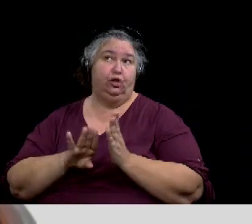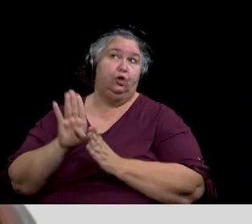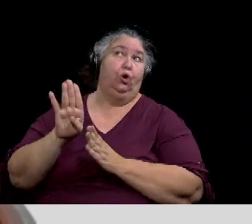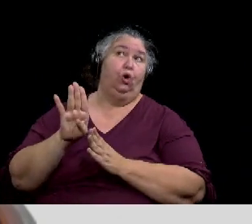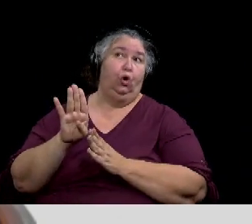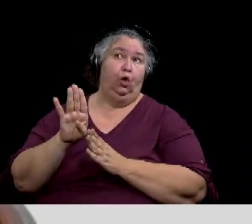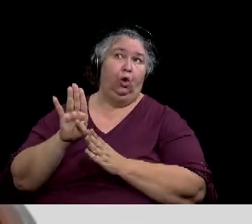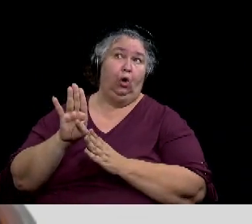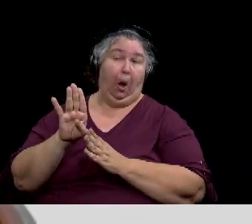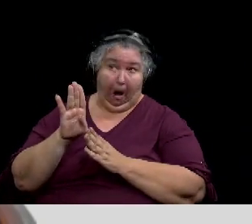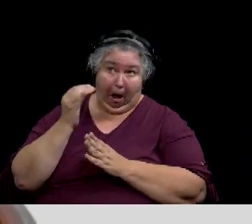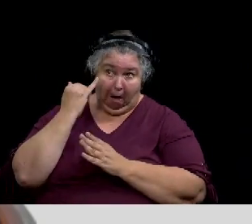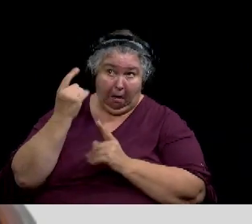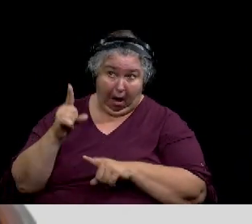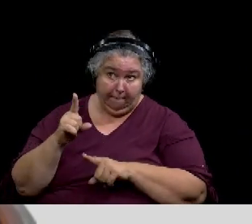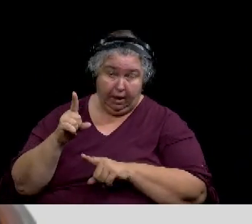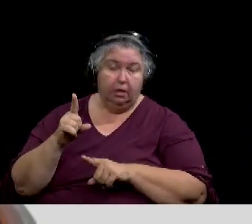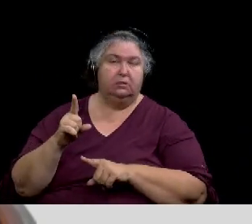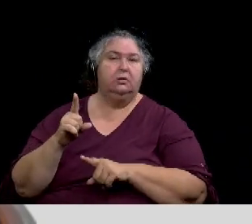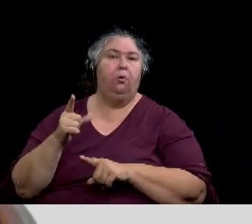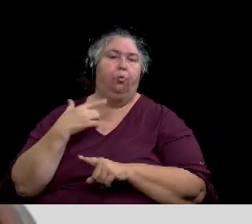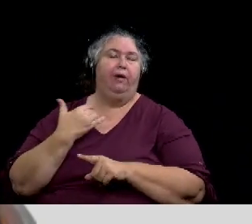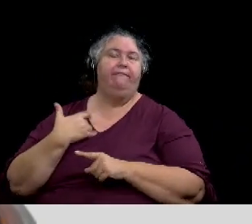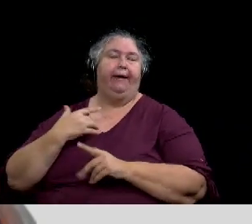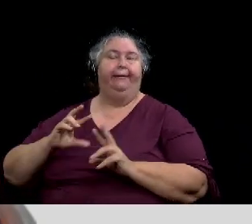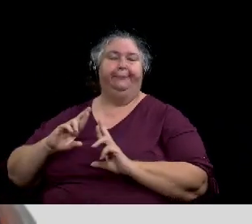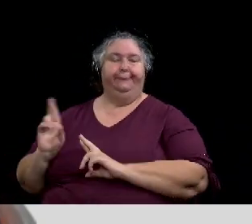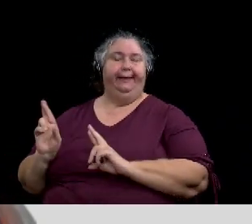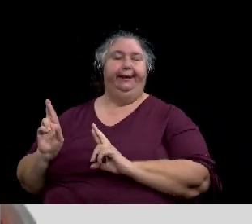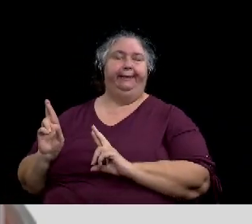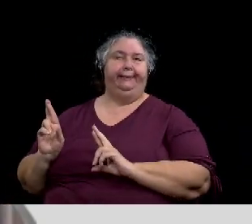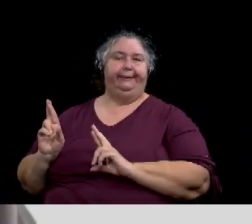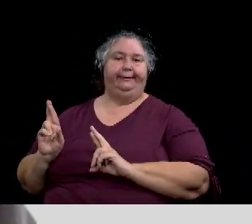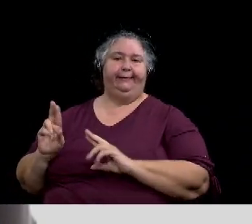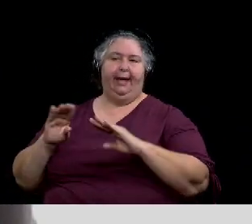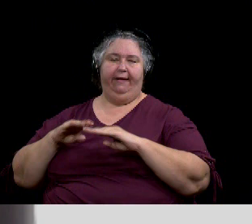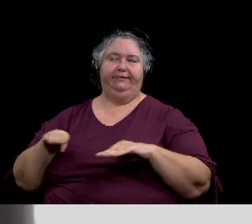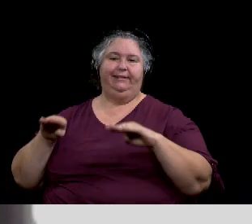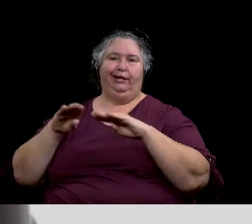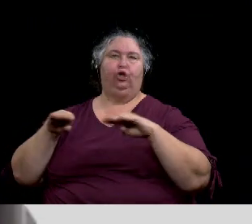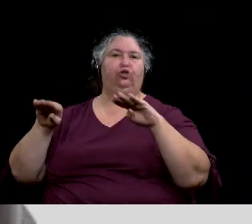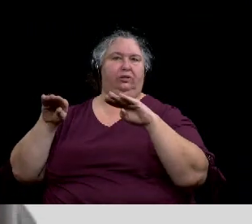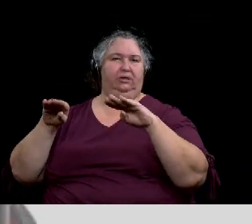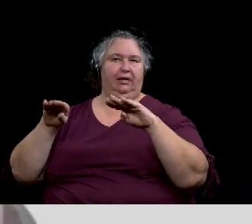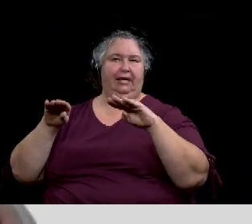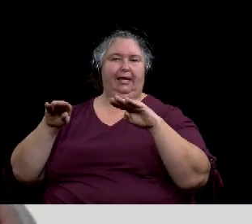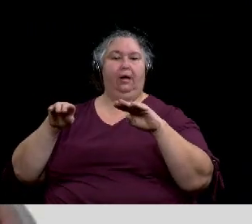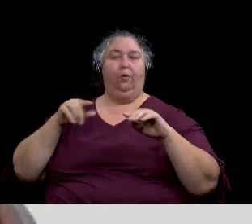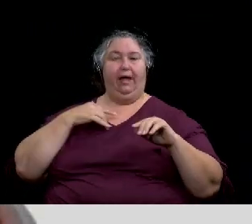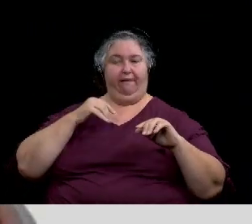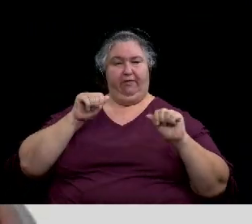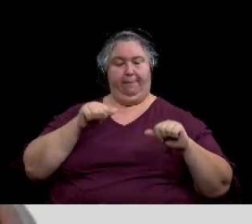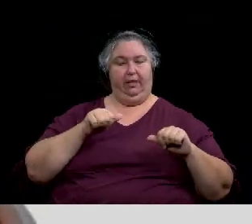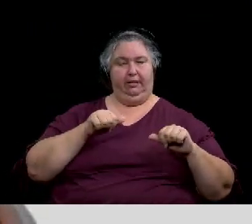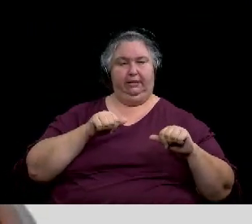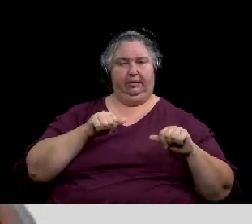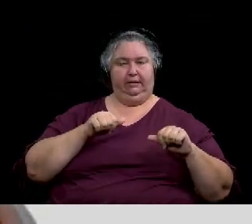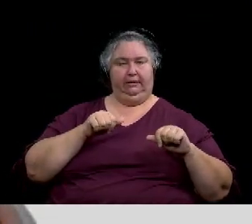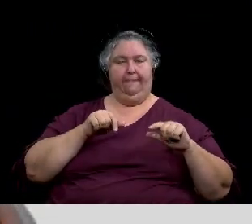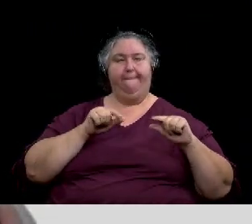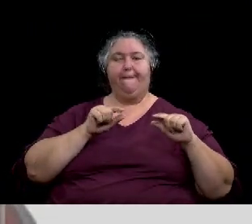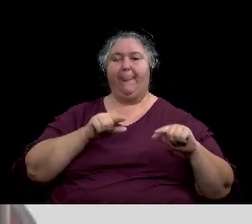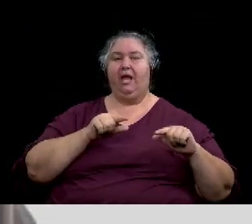capabilities, for months now, we've had in place a tiered surge approach, and have the capability